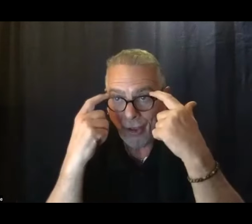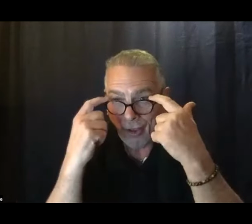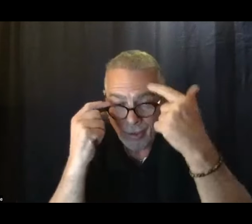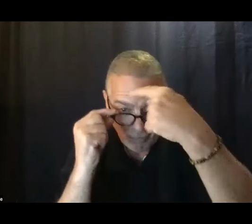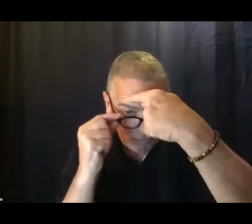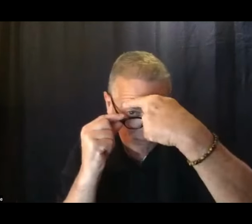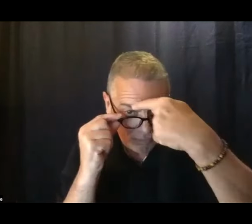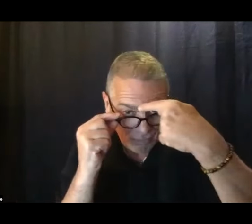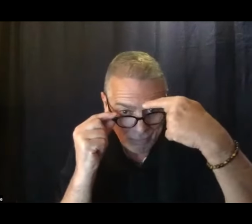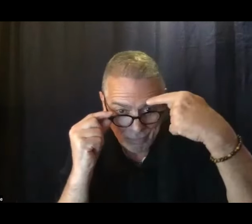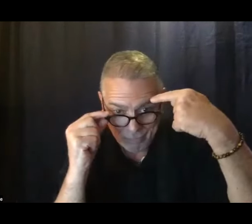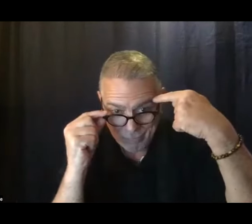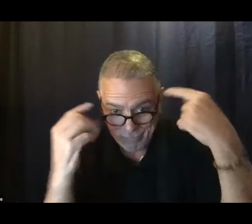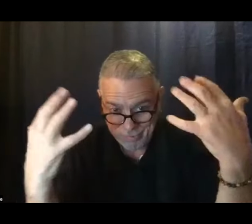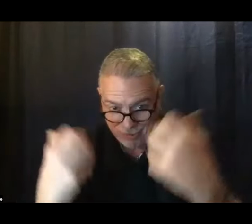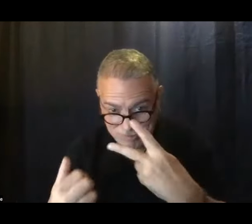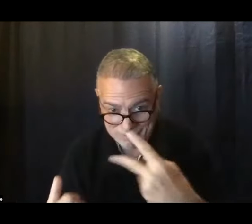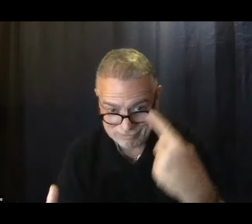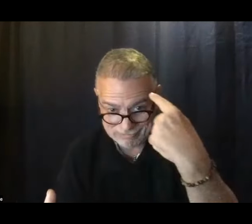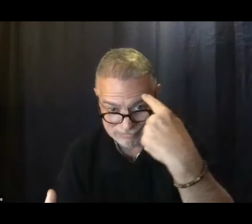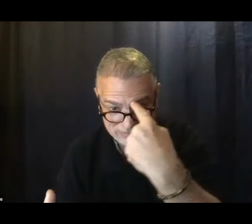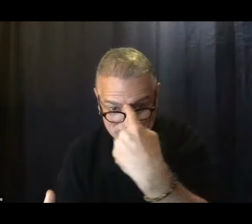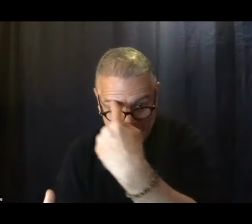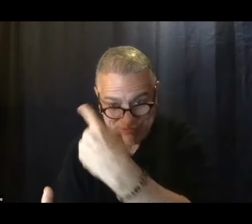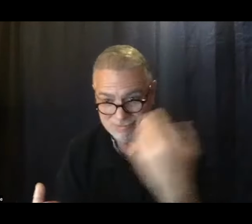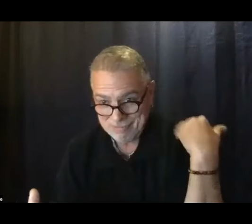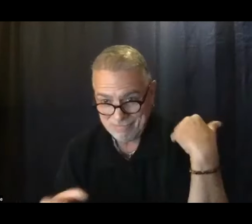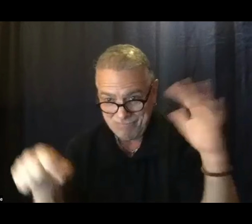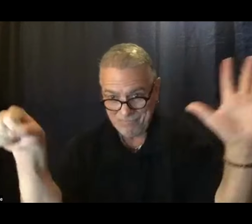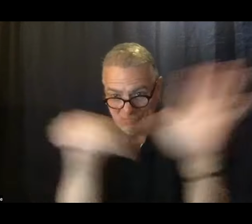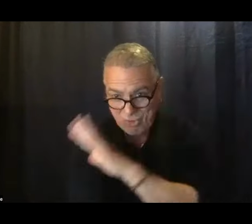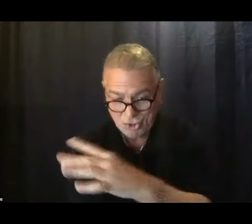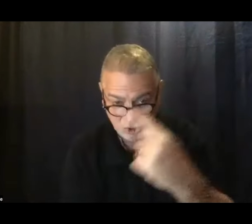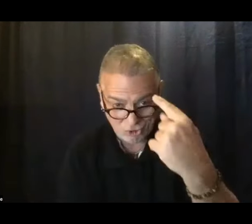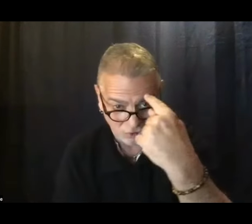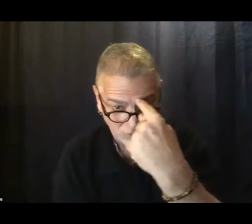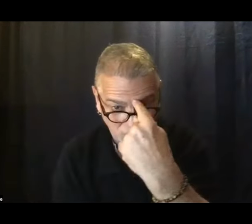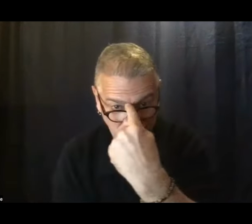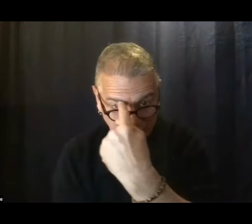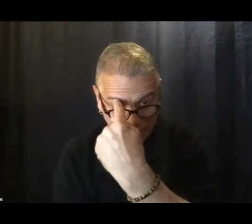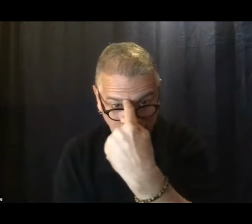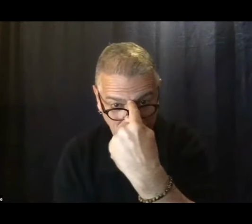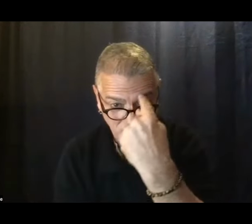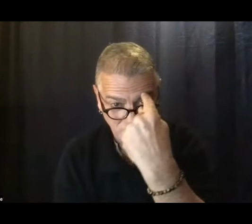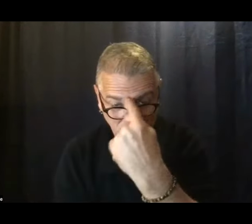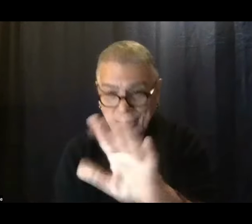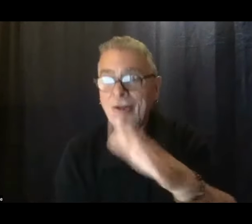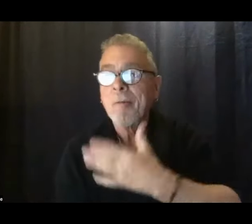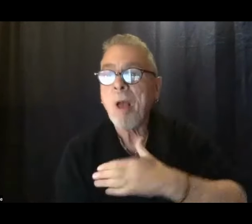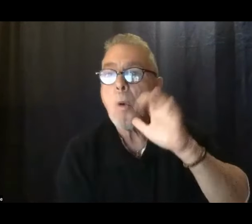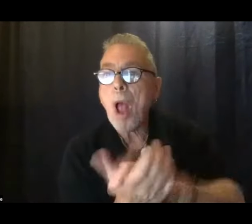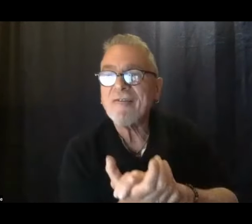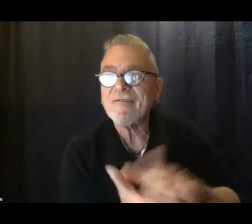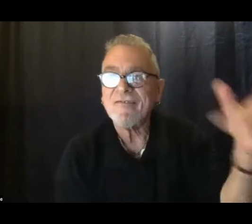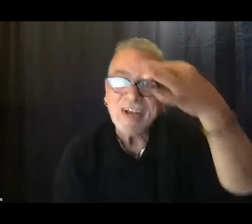there? Well, I do have these dark, heavy, bushy eyebrows, as you may be able to see when I pull my glasses down. These are